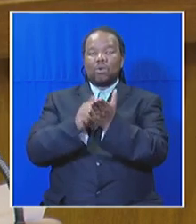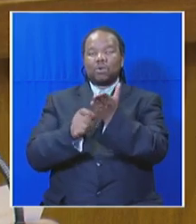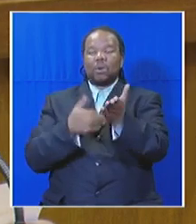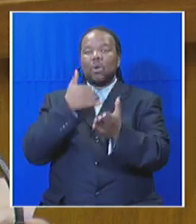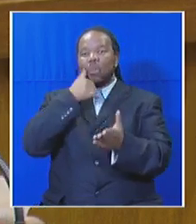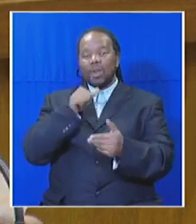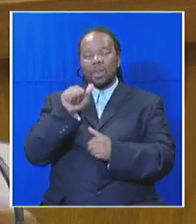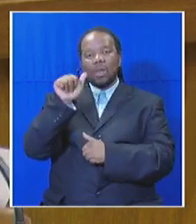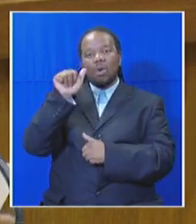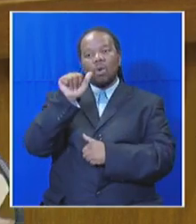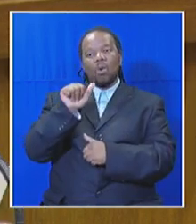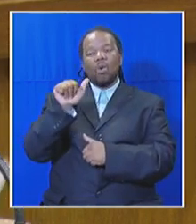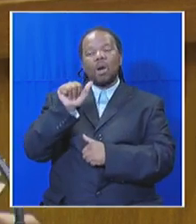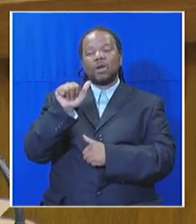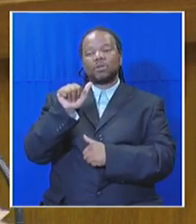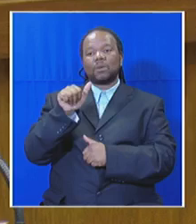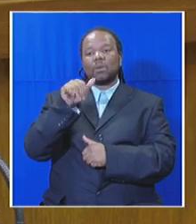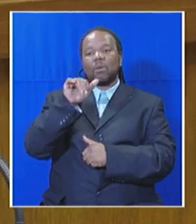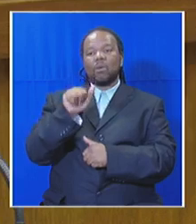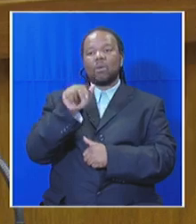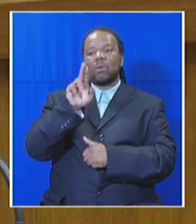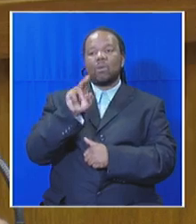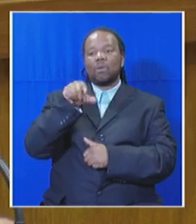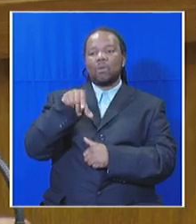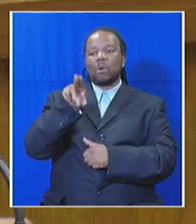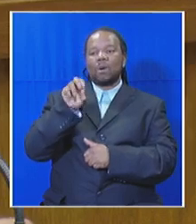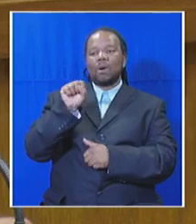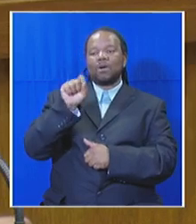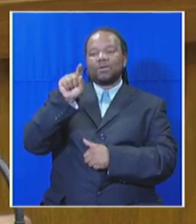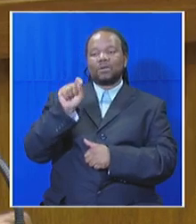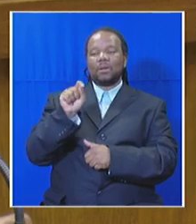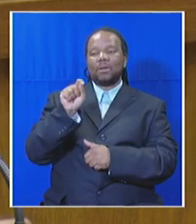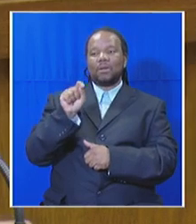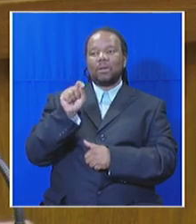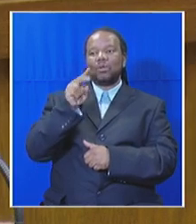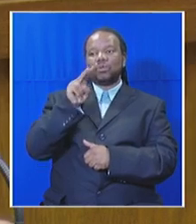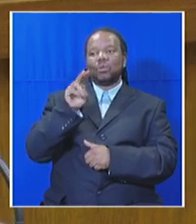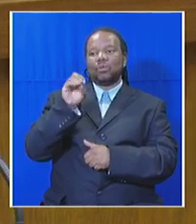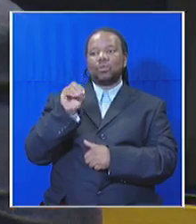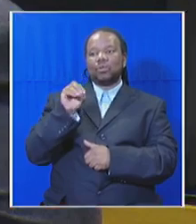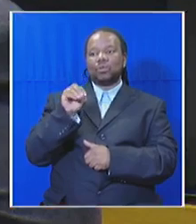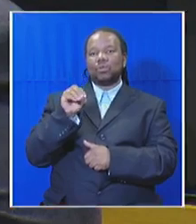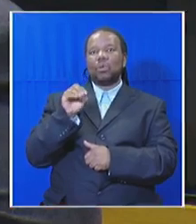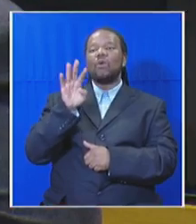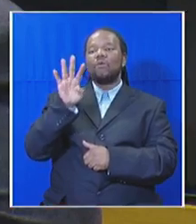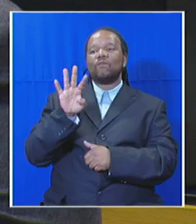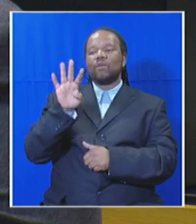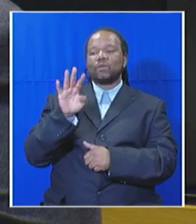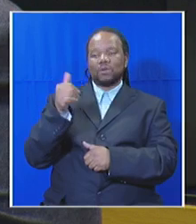August last year. I believe the question is